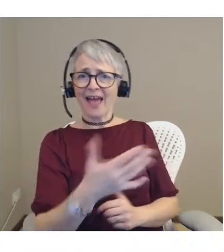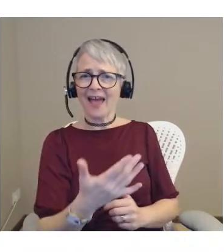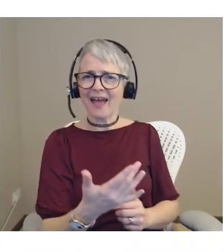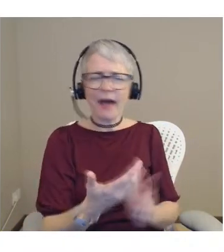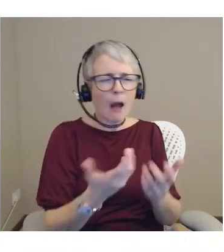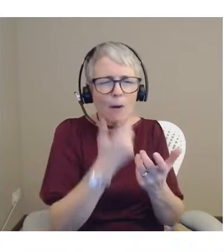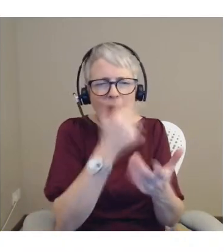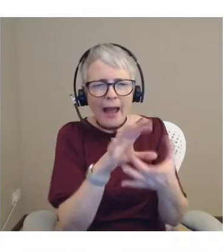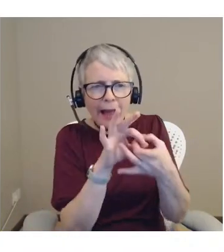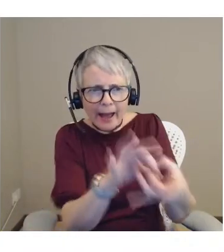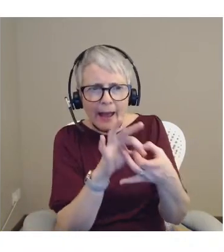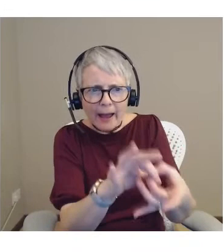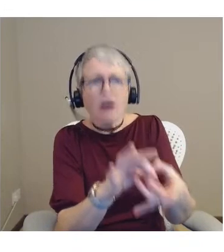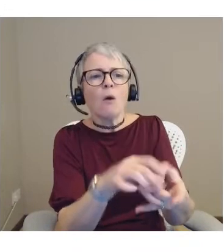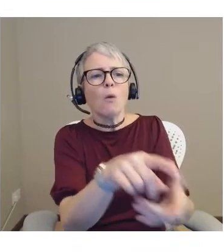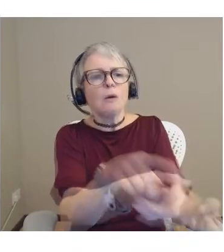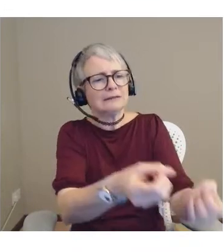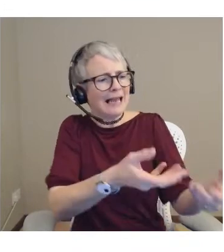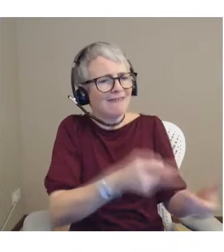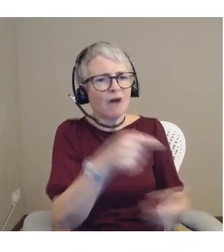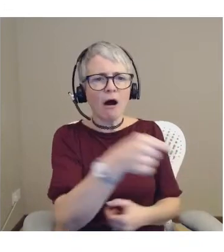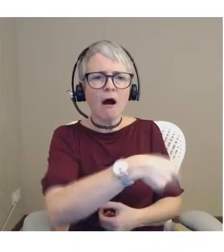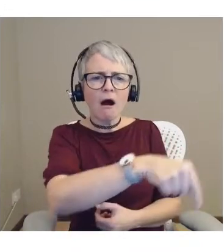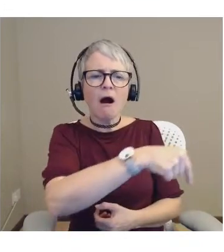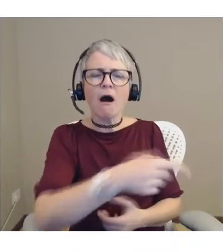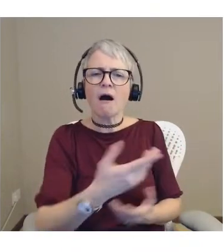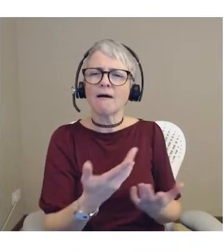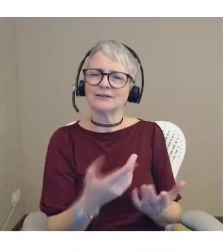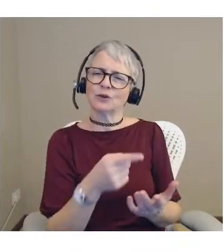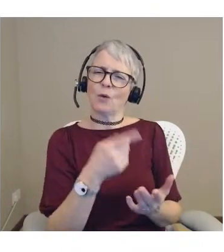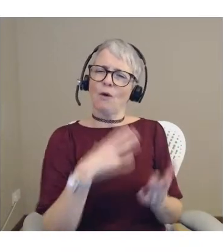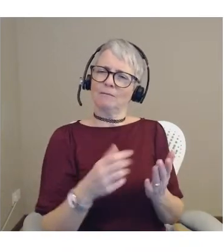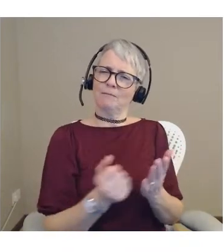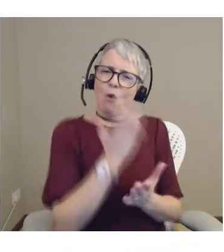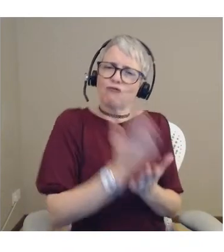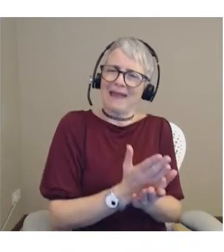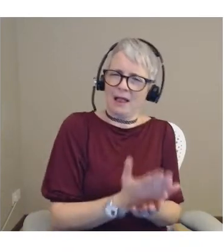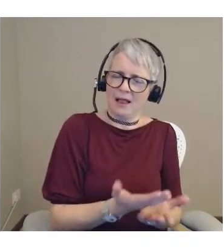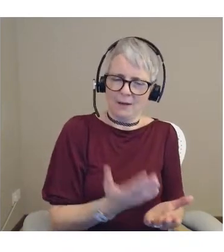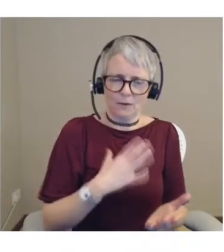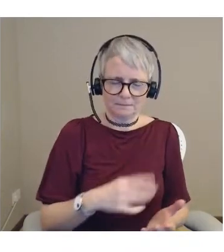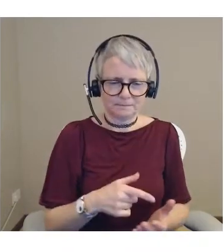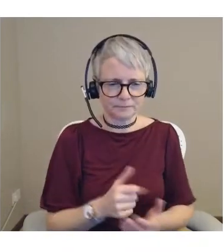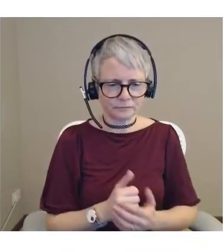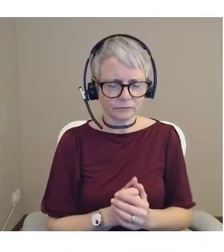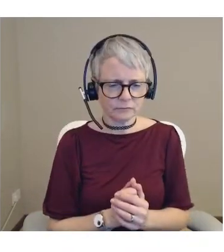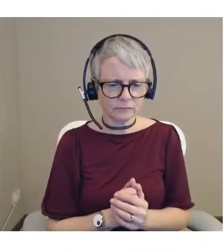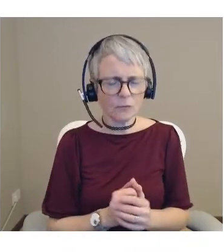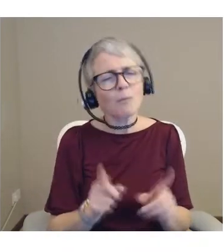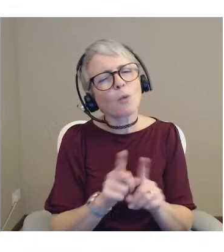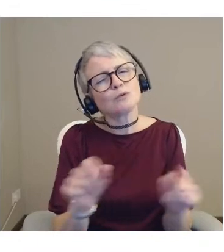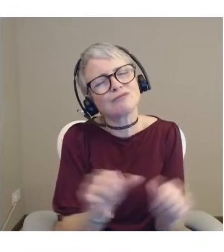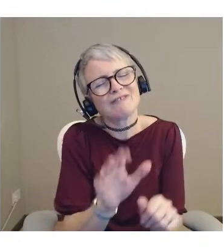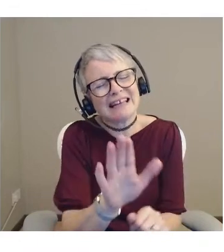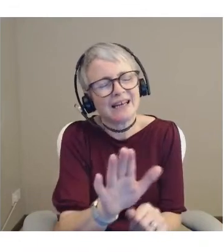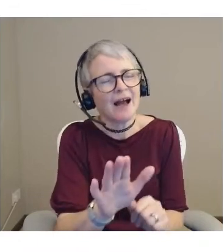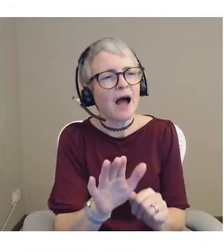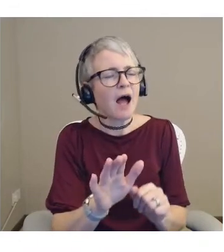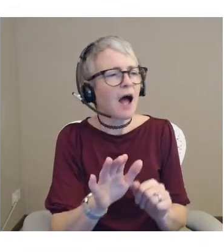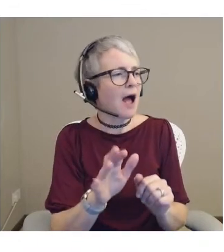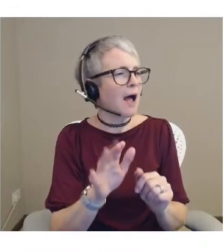digital inclusion for people? And then briefly as well, I think there's just a lot of kind of lessons at the kind of level